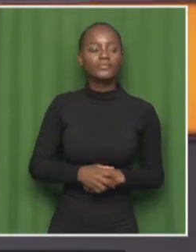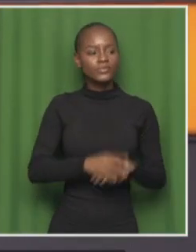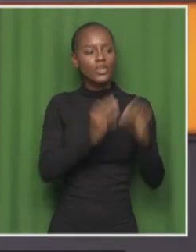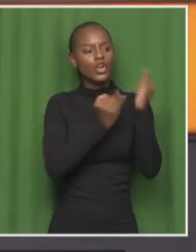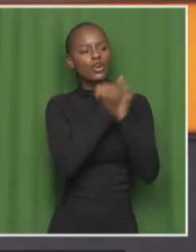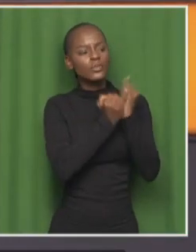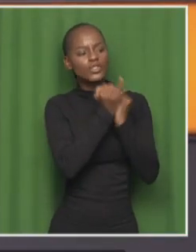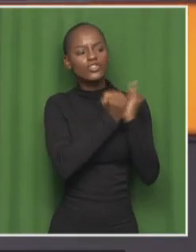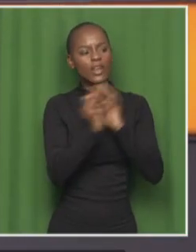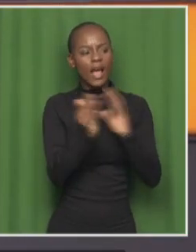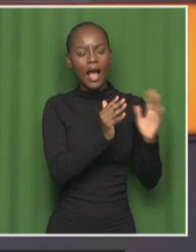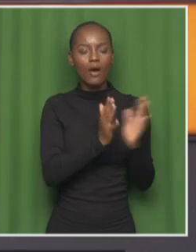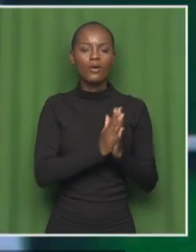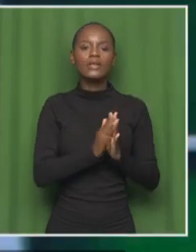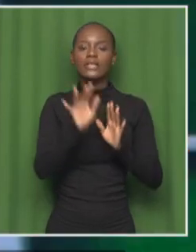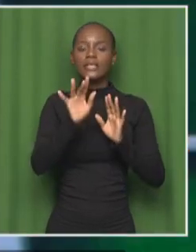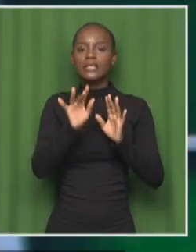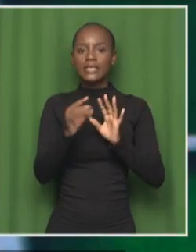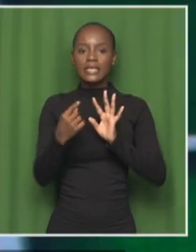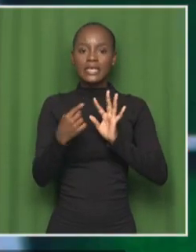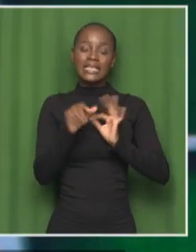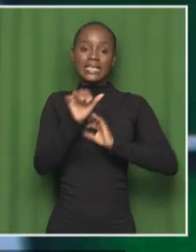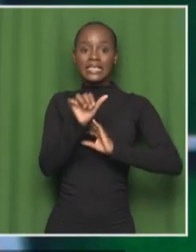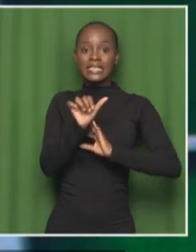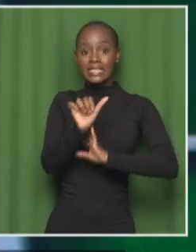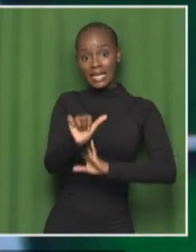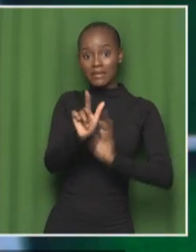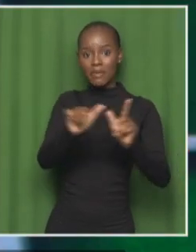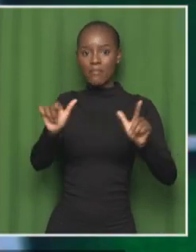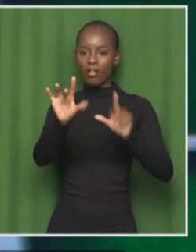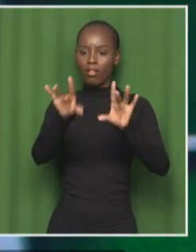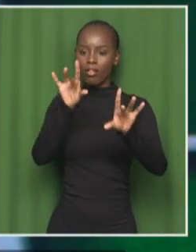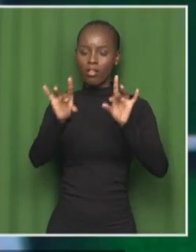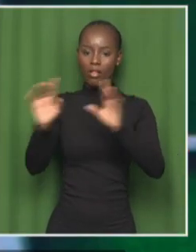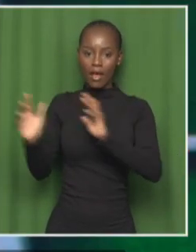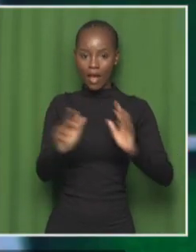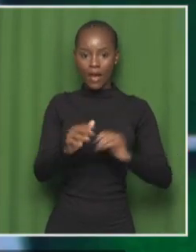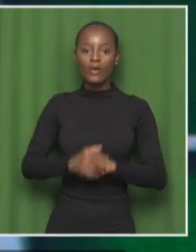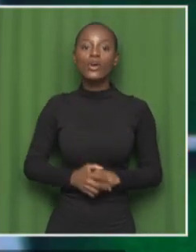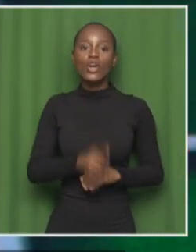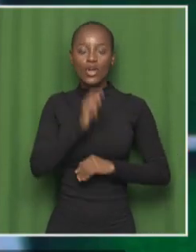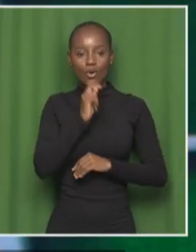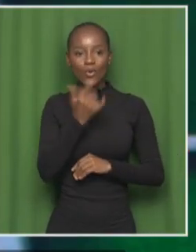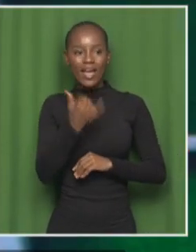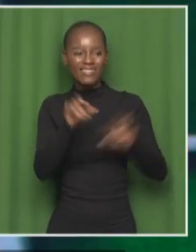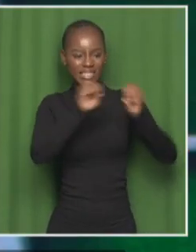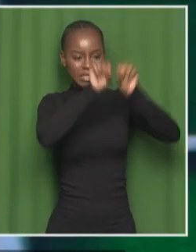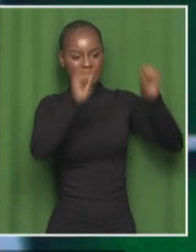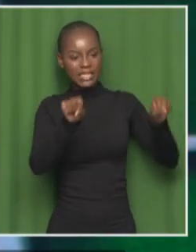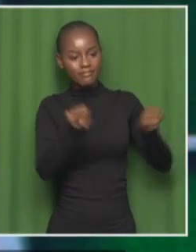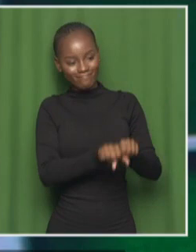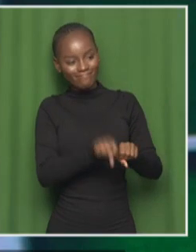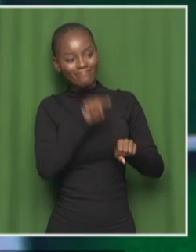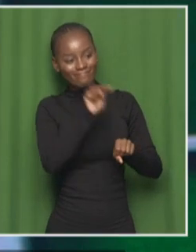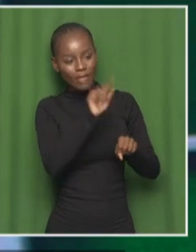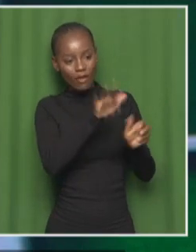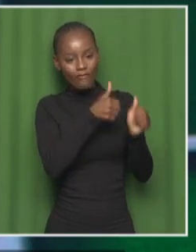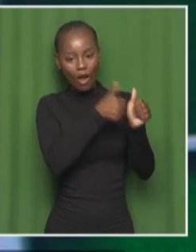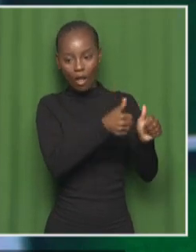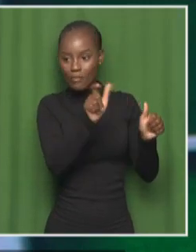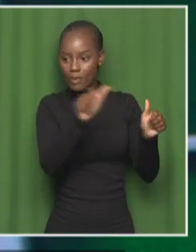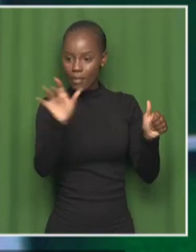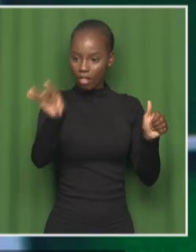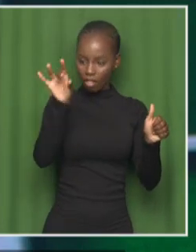they selected? So we have a rating system, and we chose those towards the top of the rating system who were able to go.